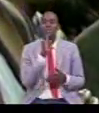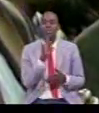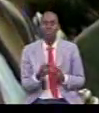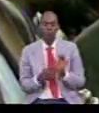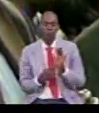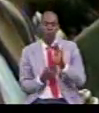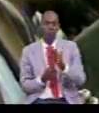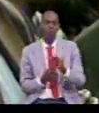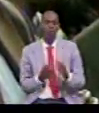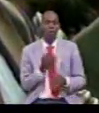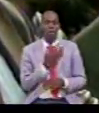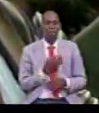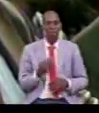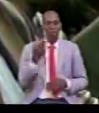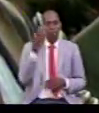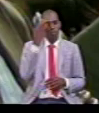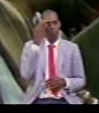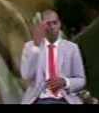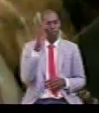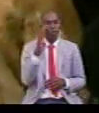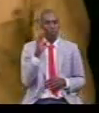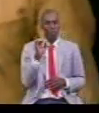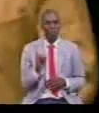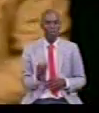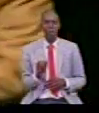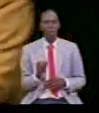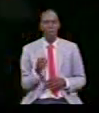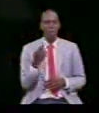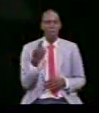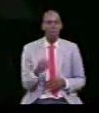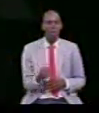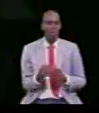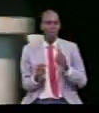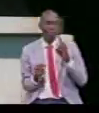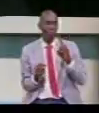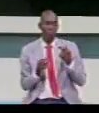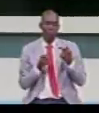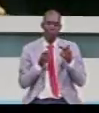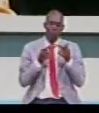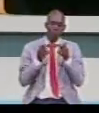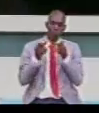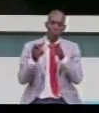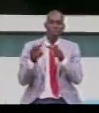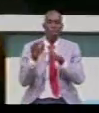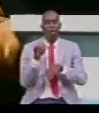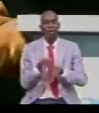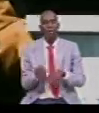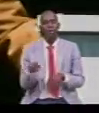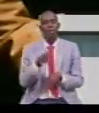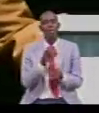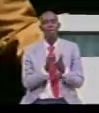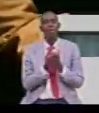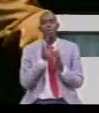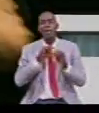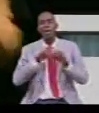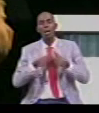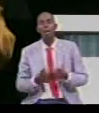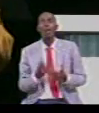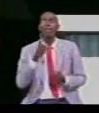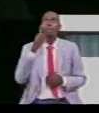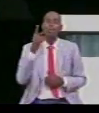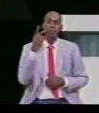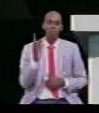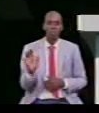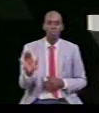exhibited and known by the one looking at them That's how you saw their faith, by